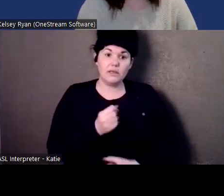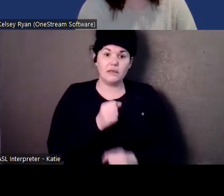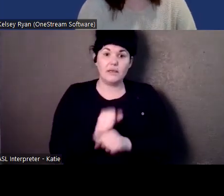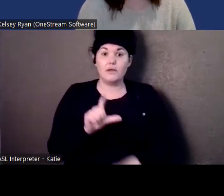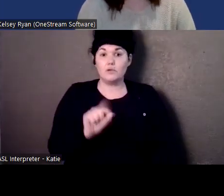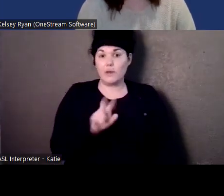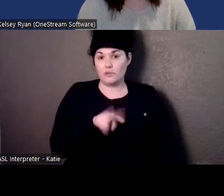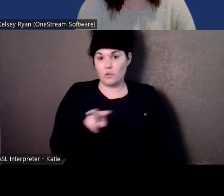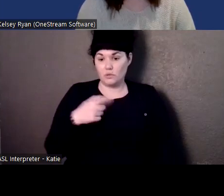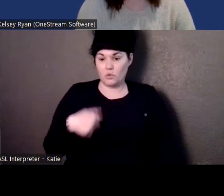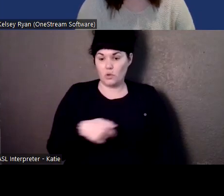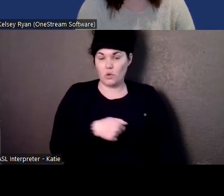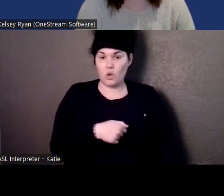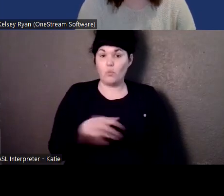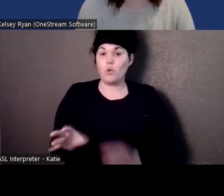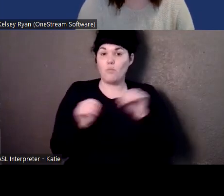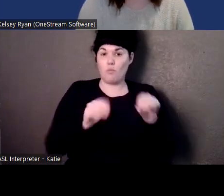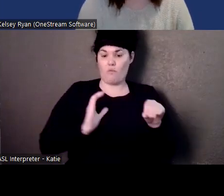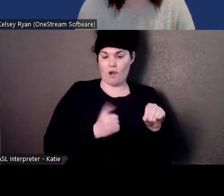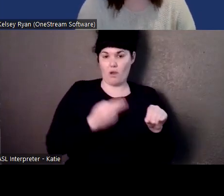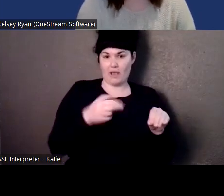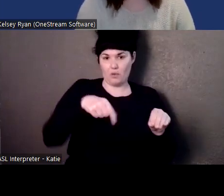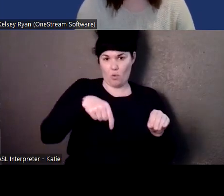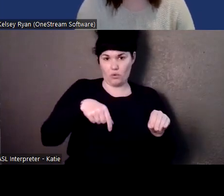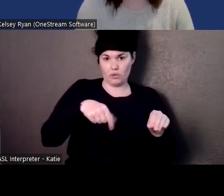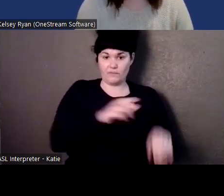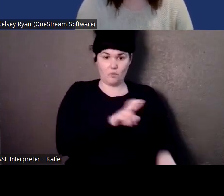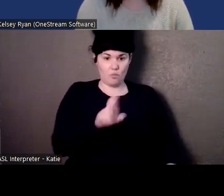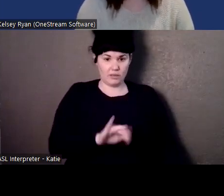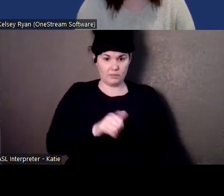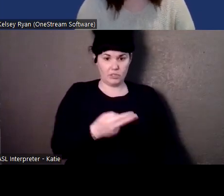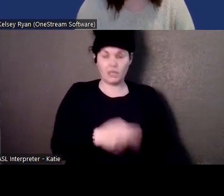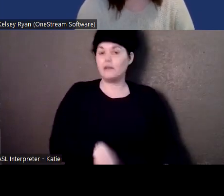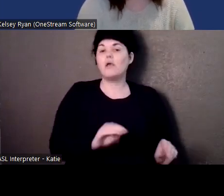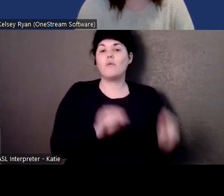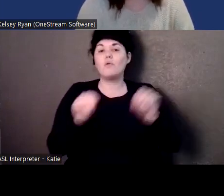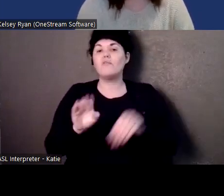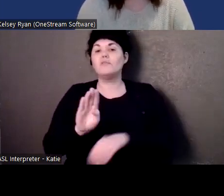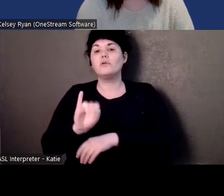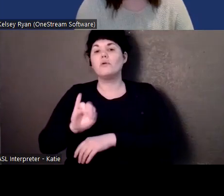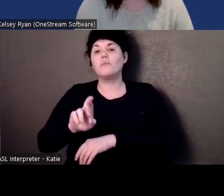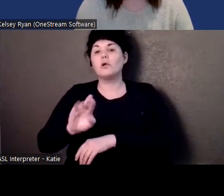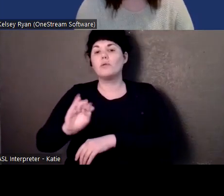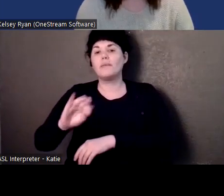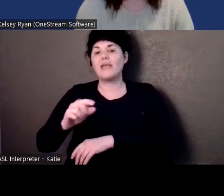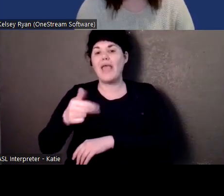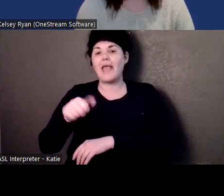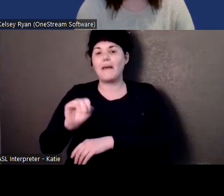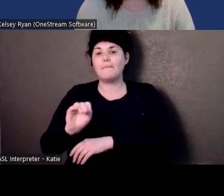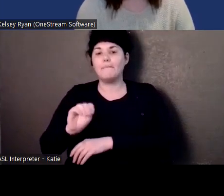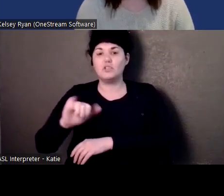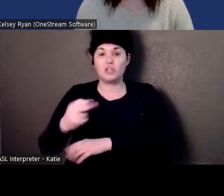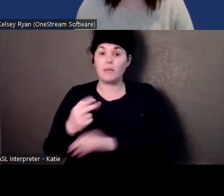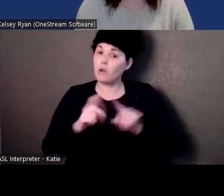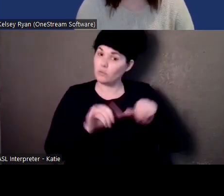we relocated our headquarters from Rochester, Michigan to Birmingham, Michigan. However, we still have the Rochester office